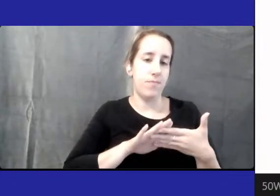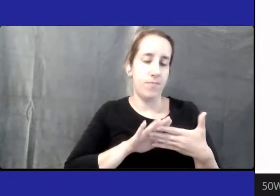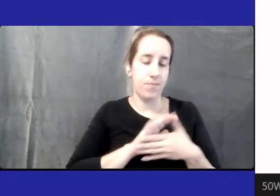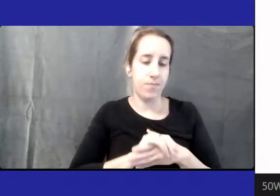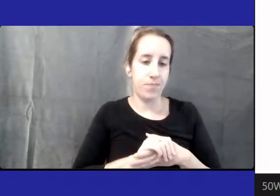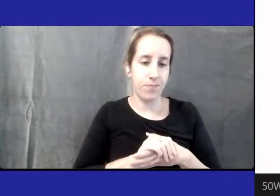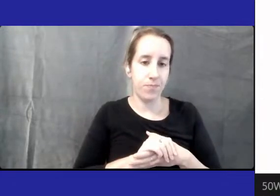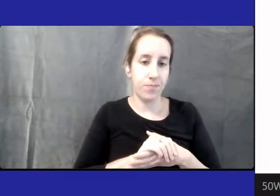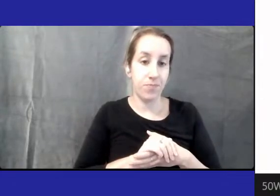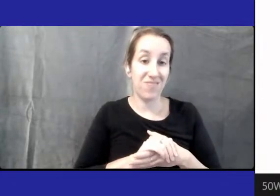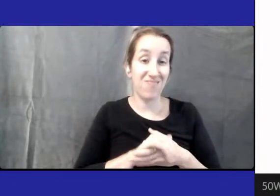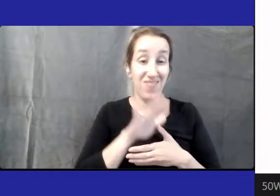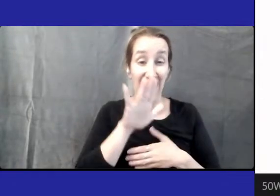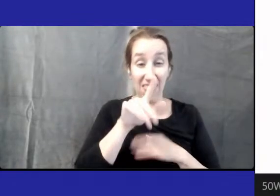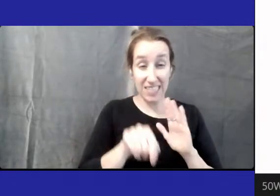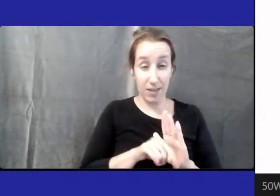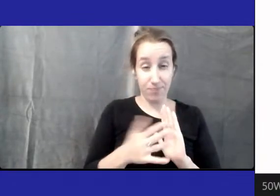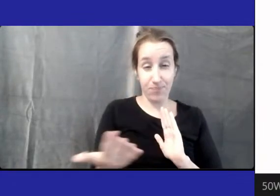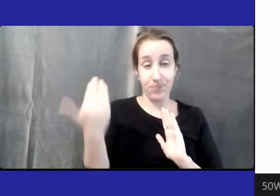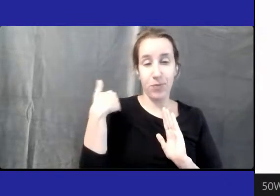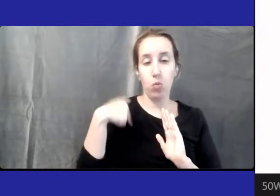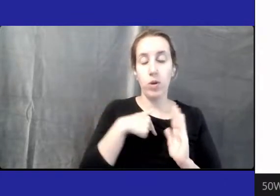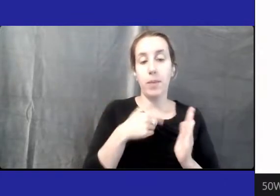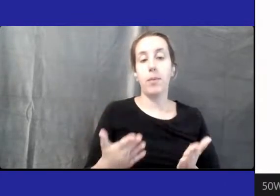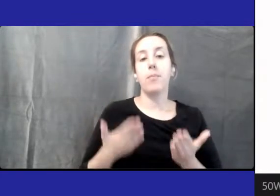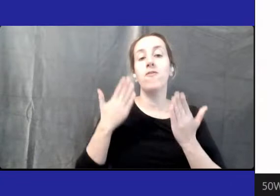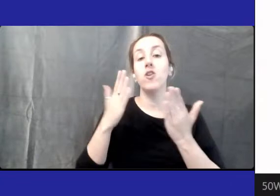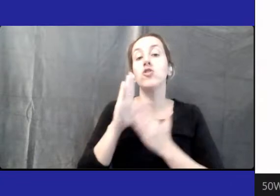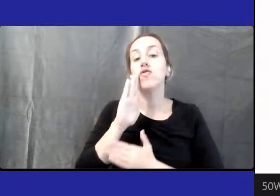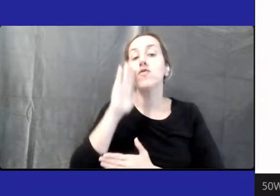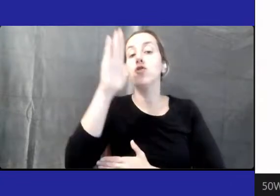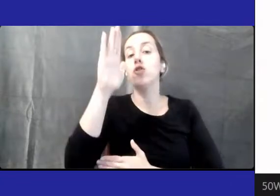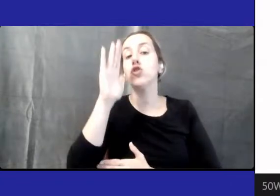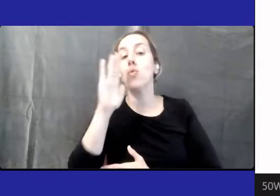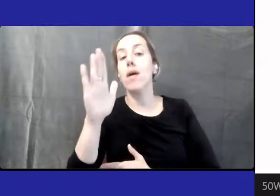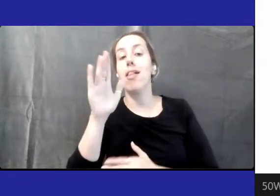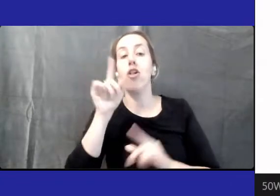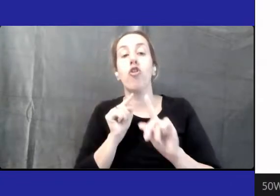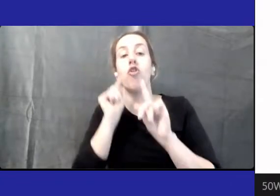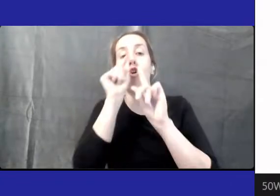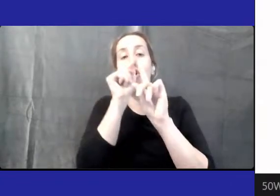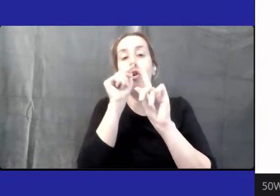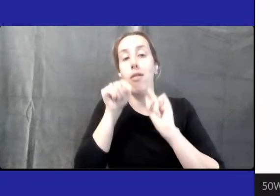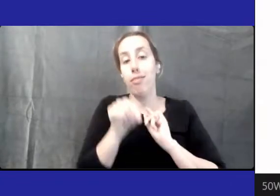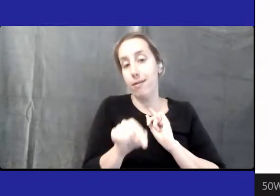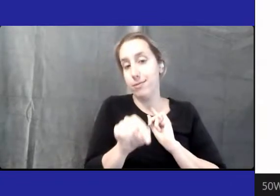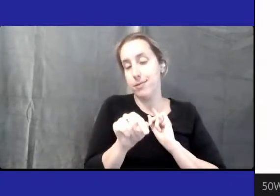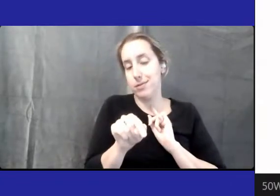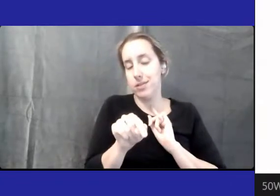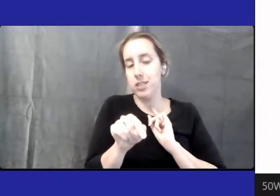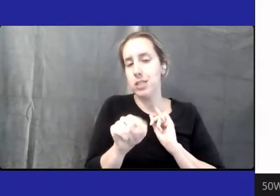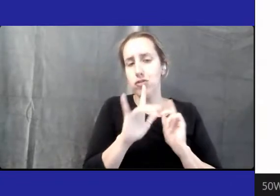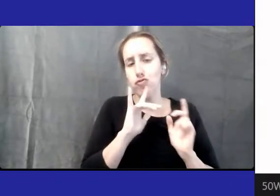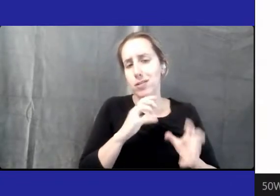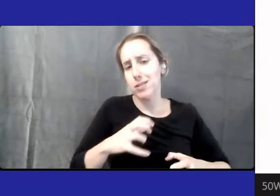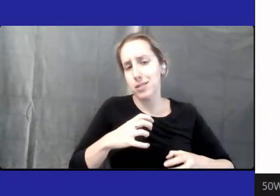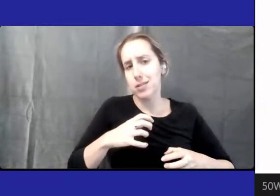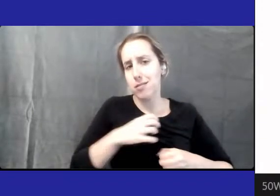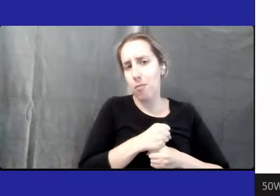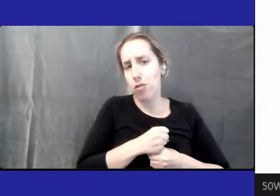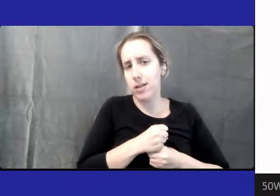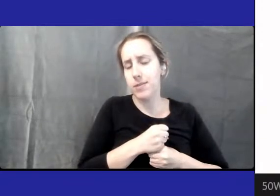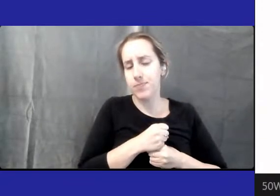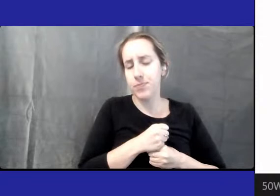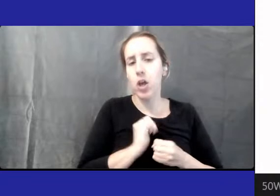that time, we proposed that our future state should be this, essentially to summarize, our level